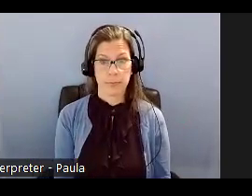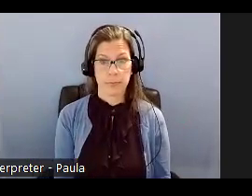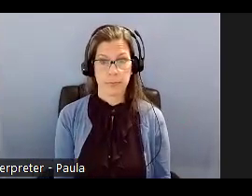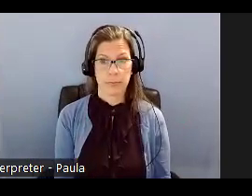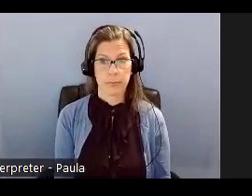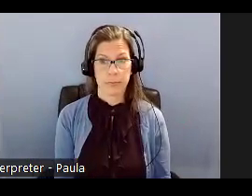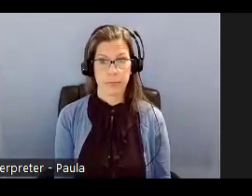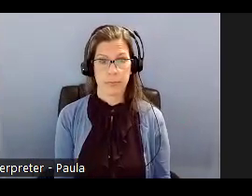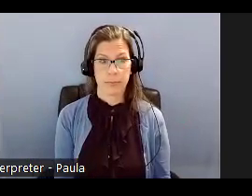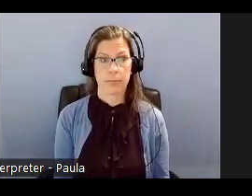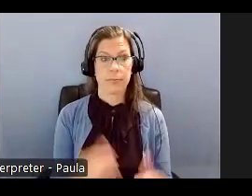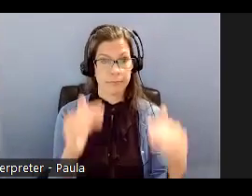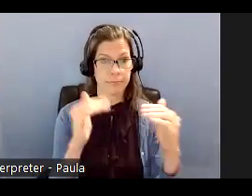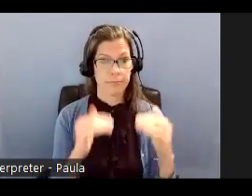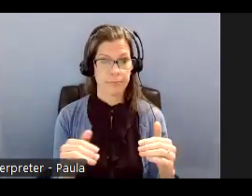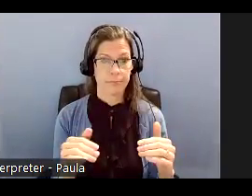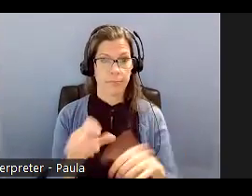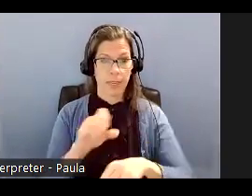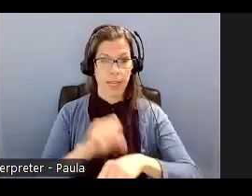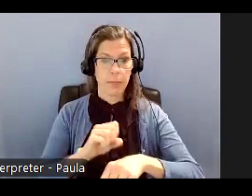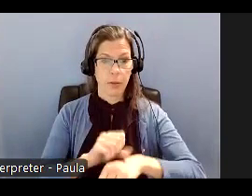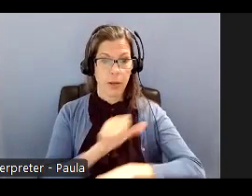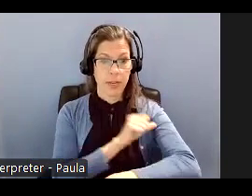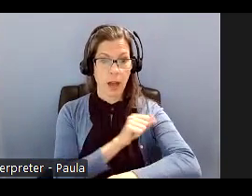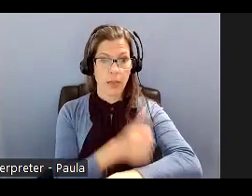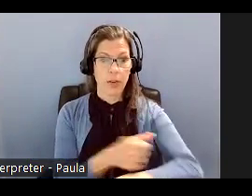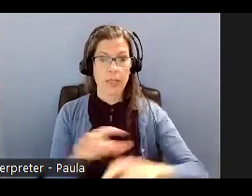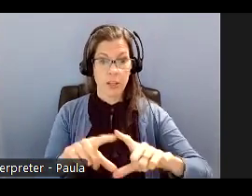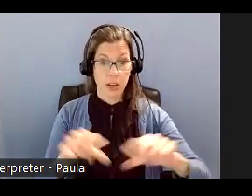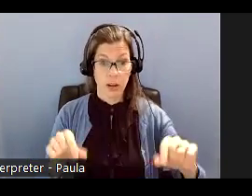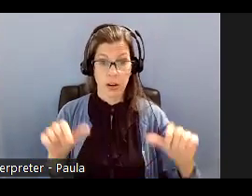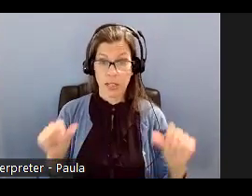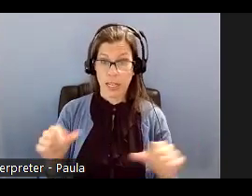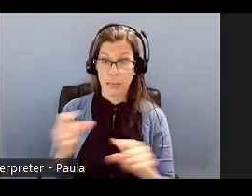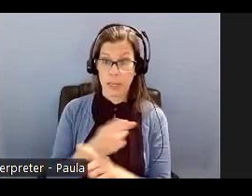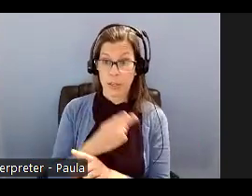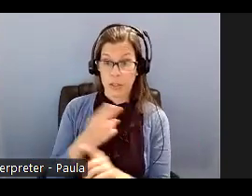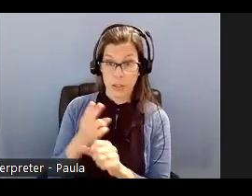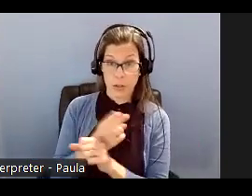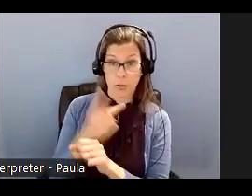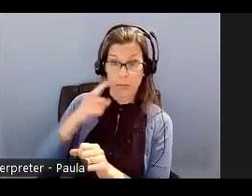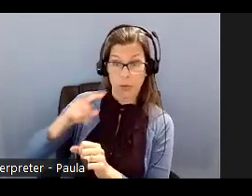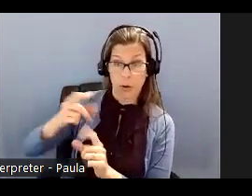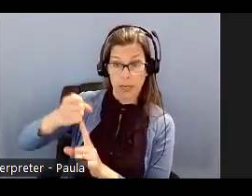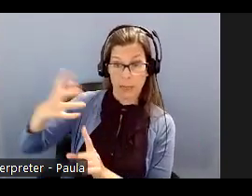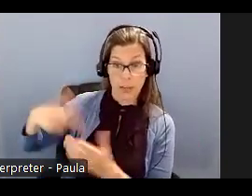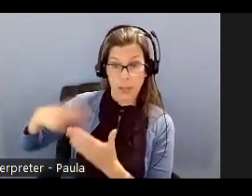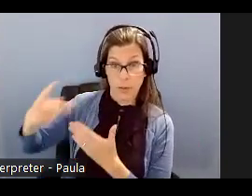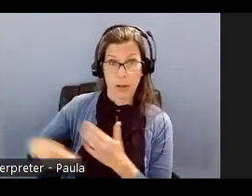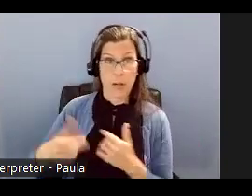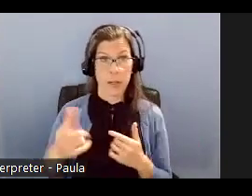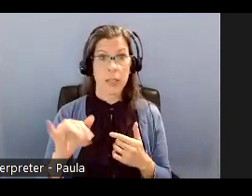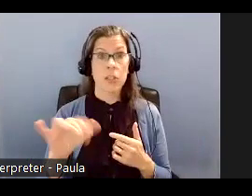So this is about an employment authorization card. Can that be used for the expansion program? If